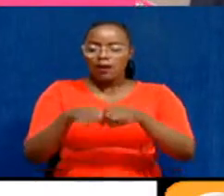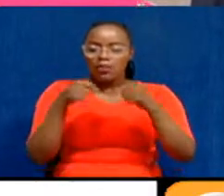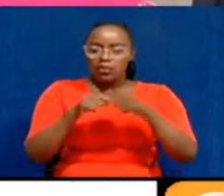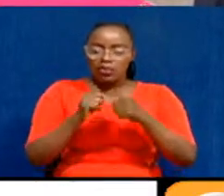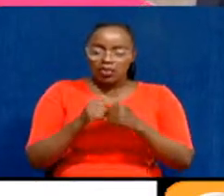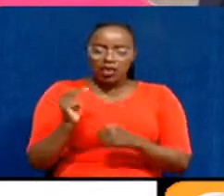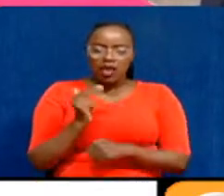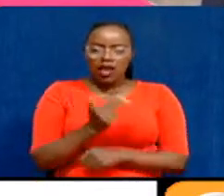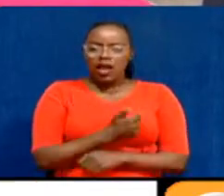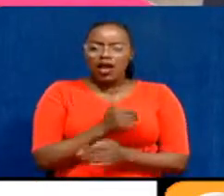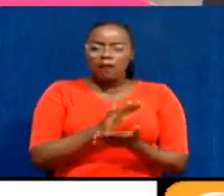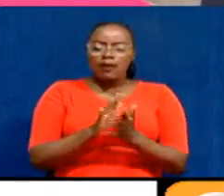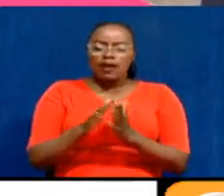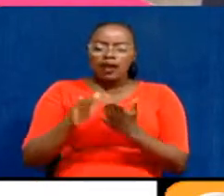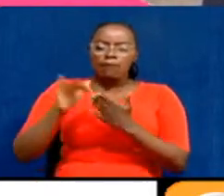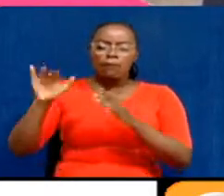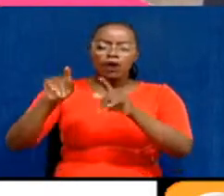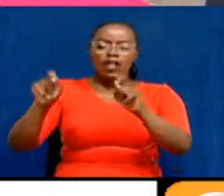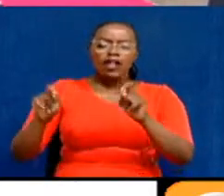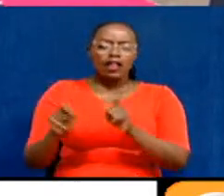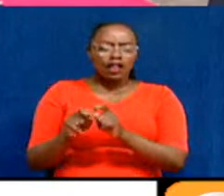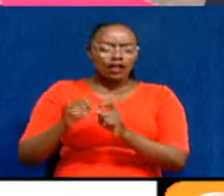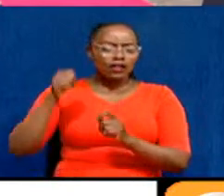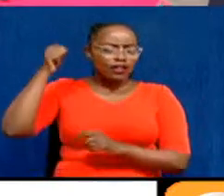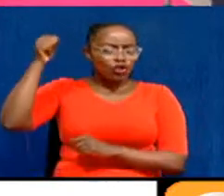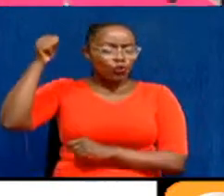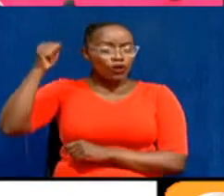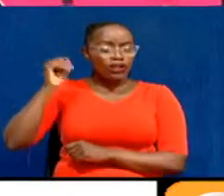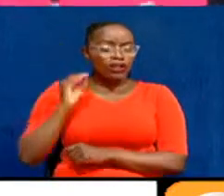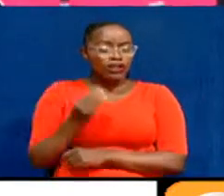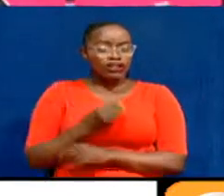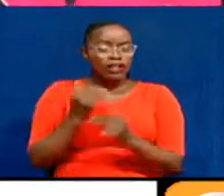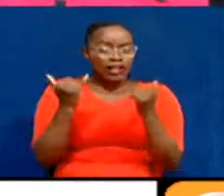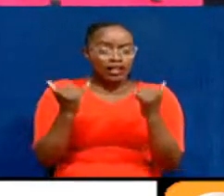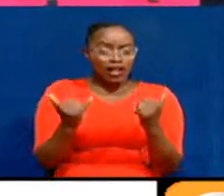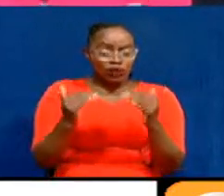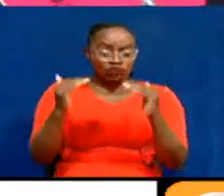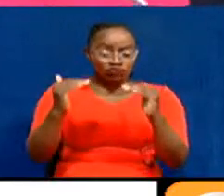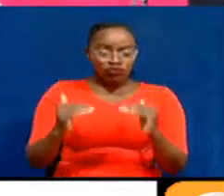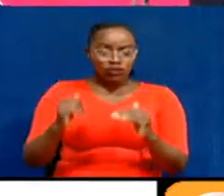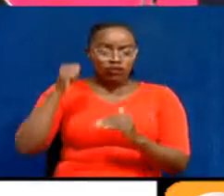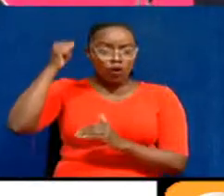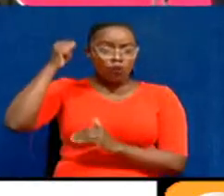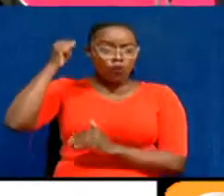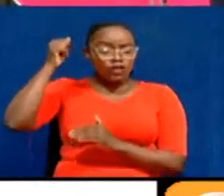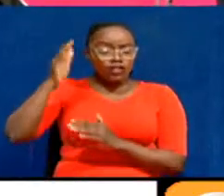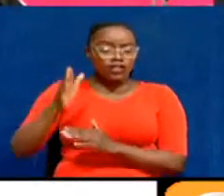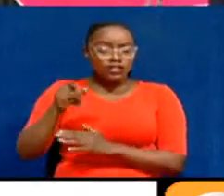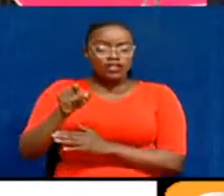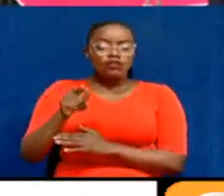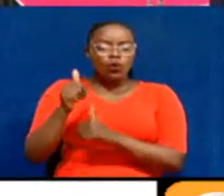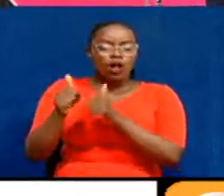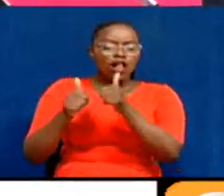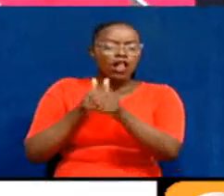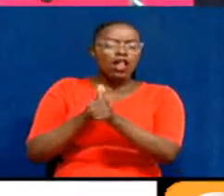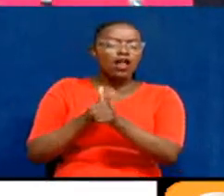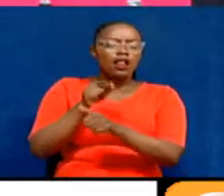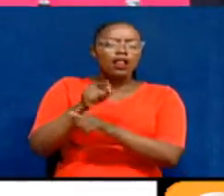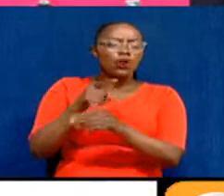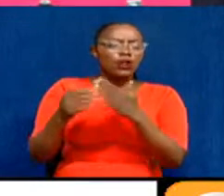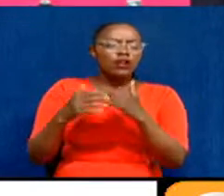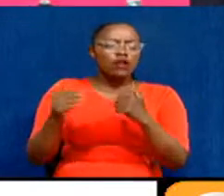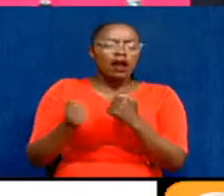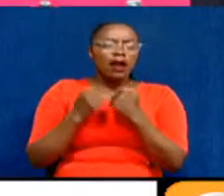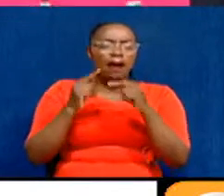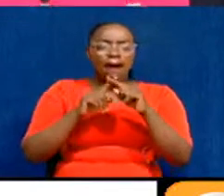became so ethnic in our politics. And then now politicians were found to have been behind what happened. But